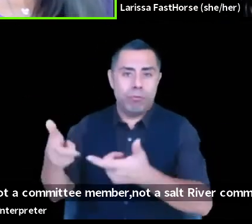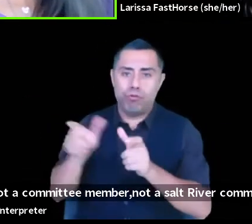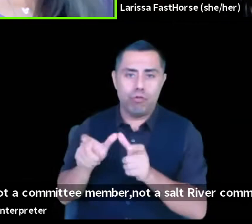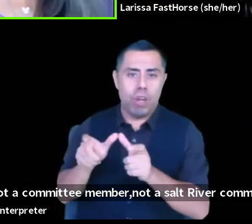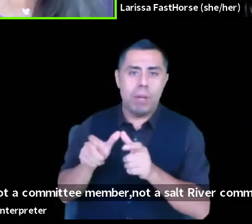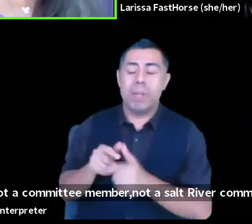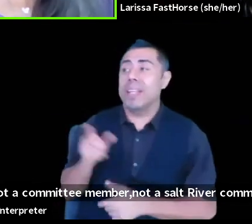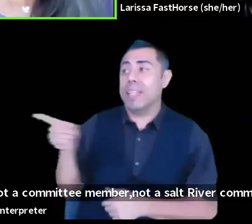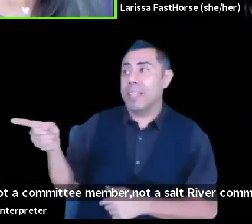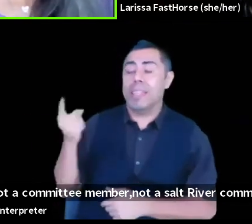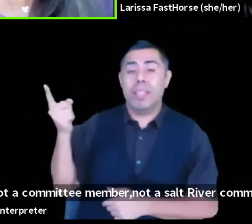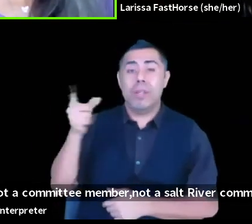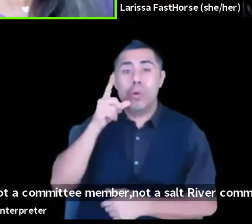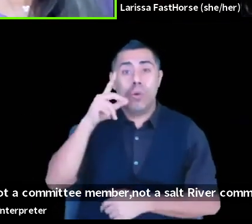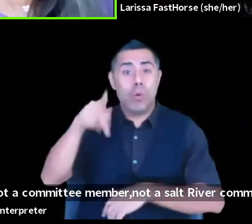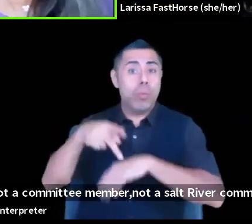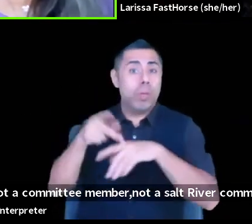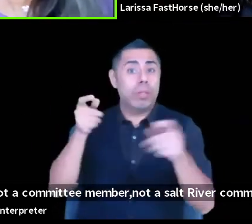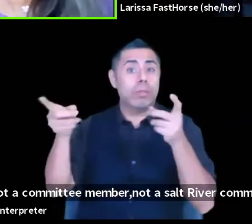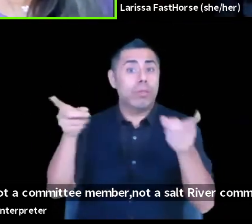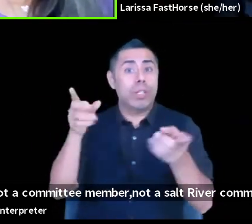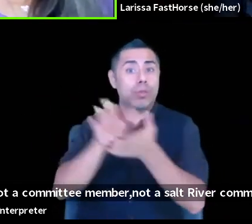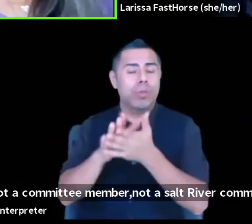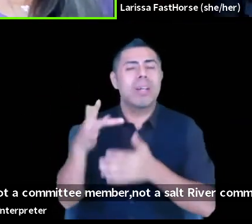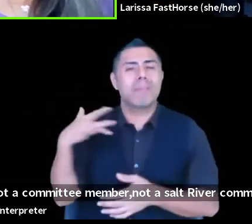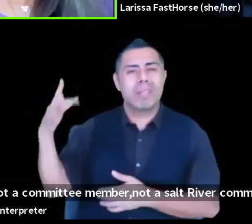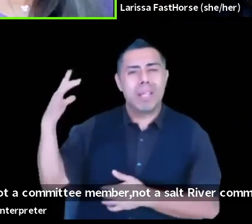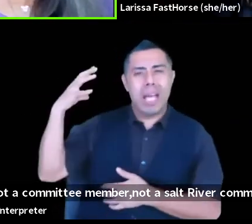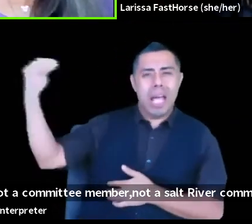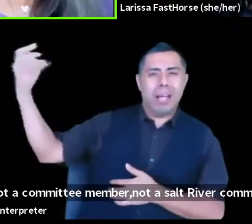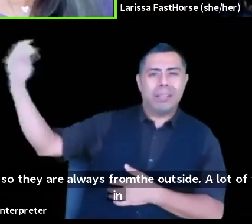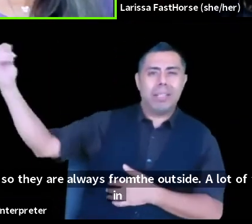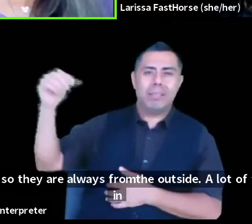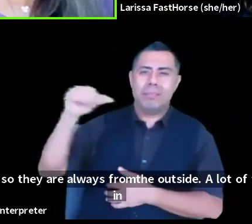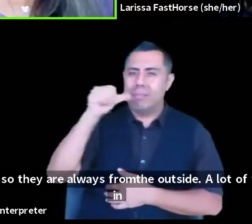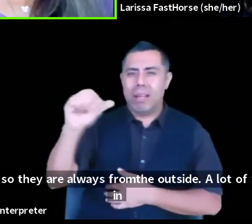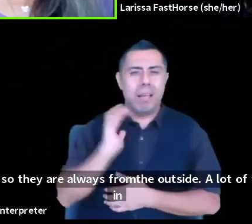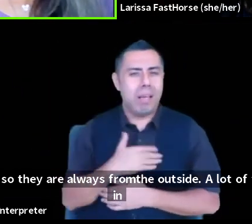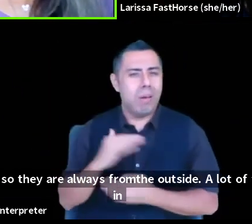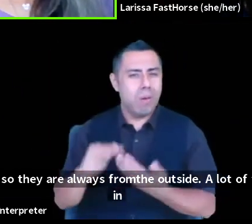to them. So that was my role intentionally, was to be able